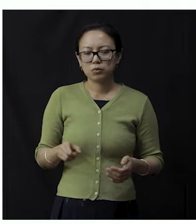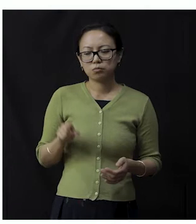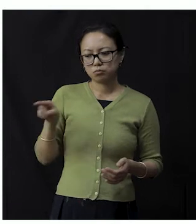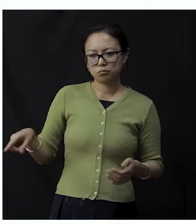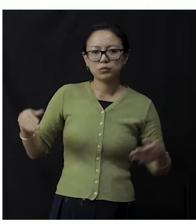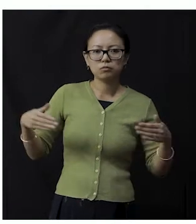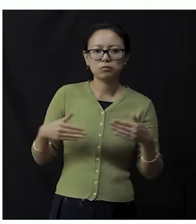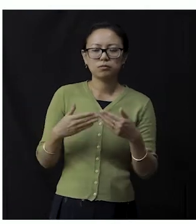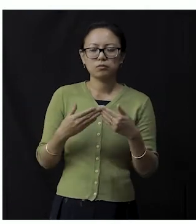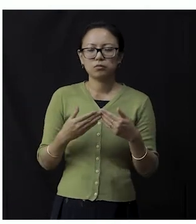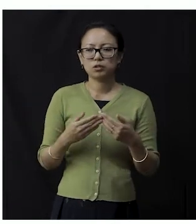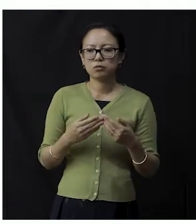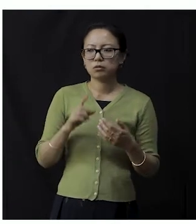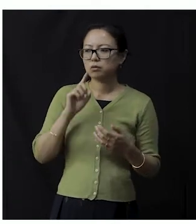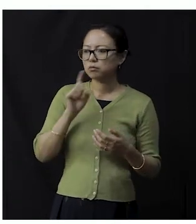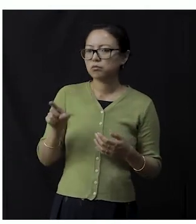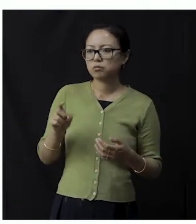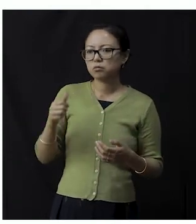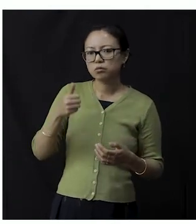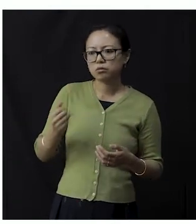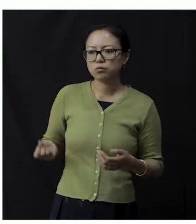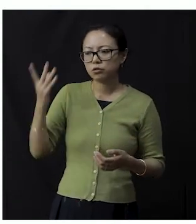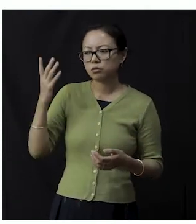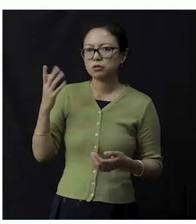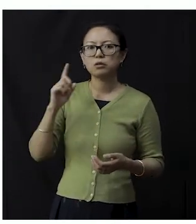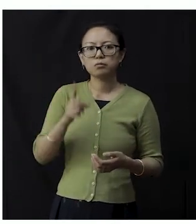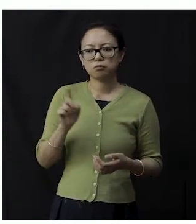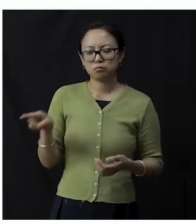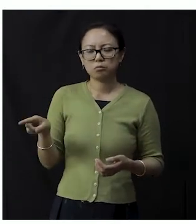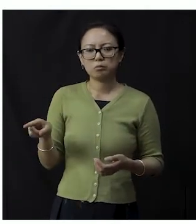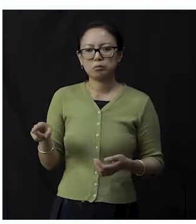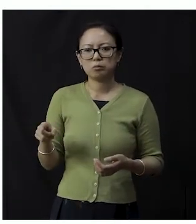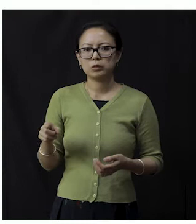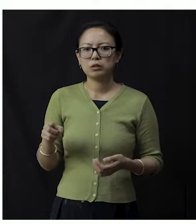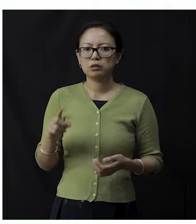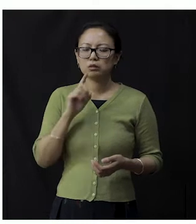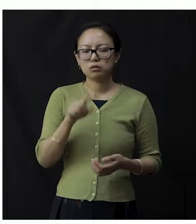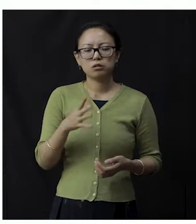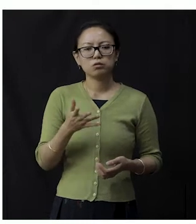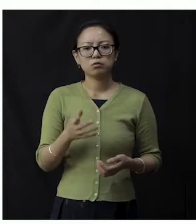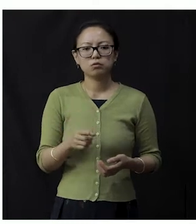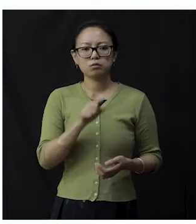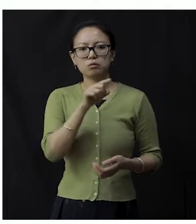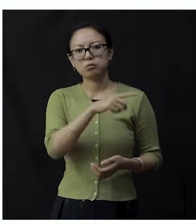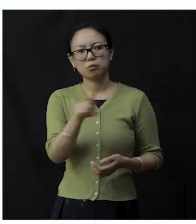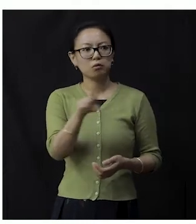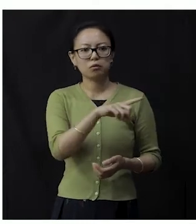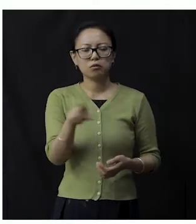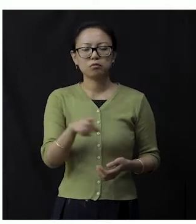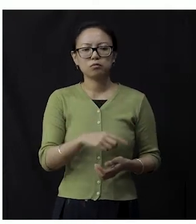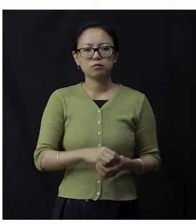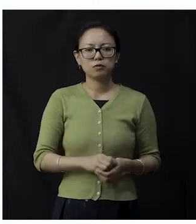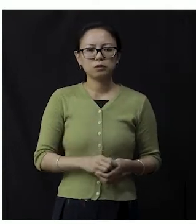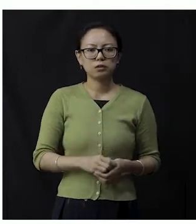angry. And when he did this, all of them were very upset at his behavior. And they would say,